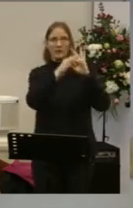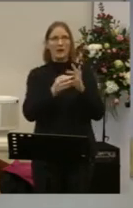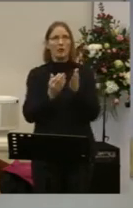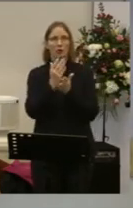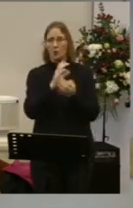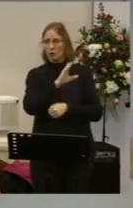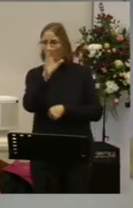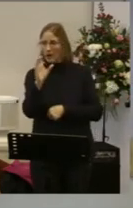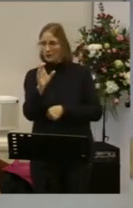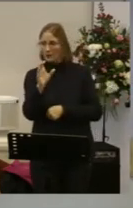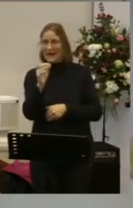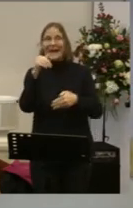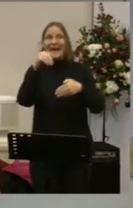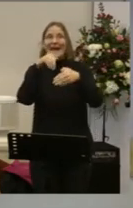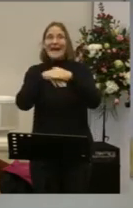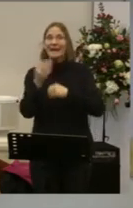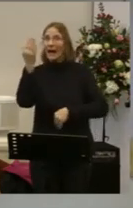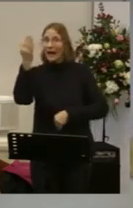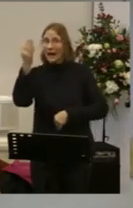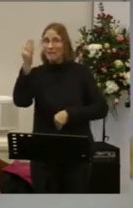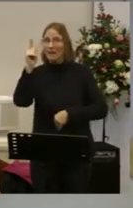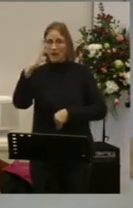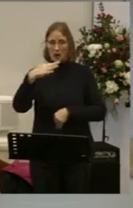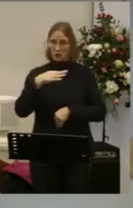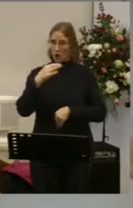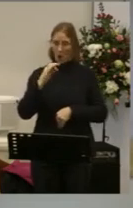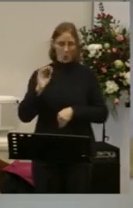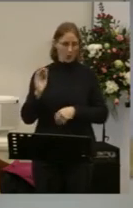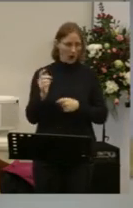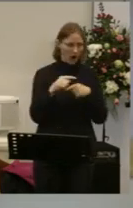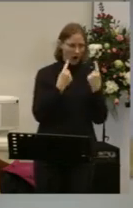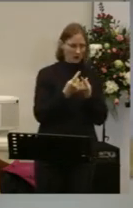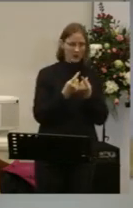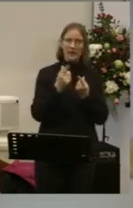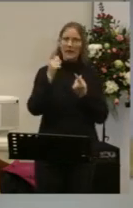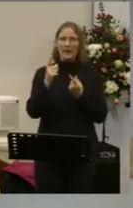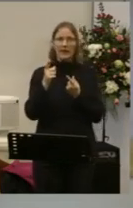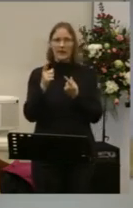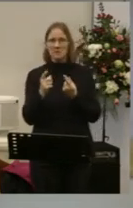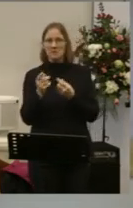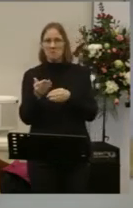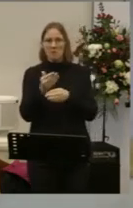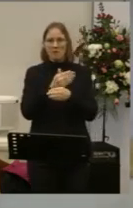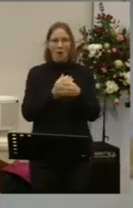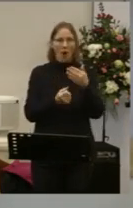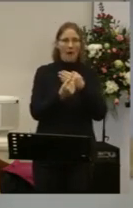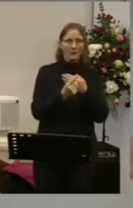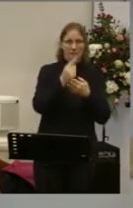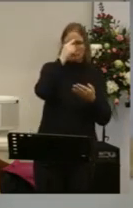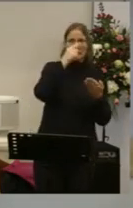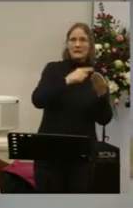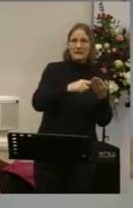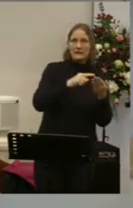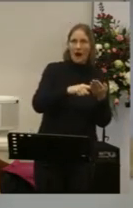also chosen Having been predestined according to the plan of him Who works out everything in conformity with the